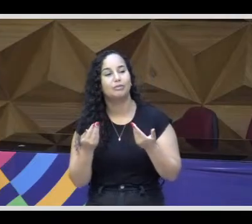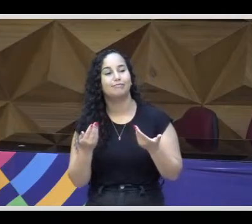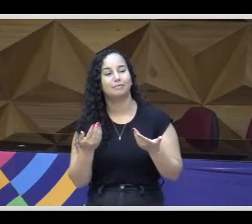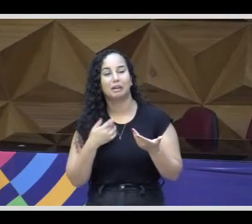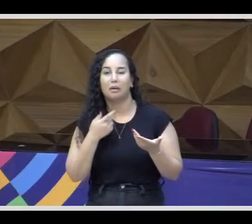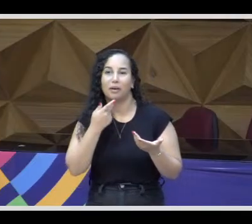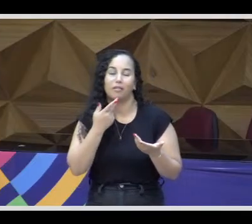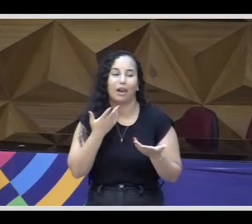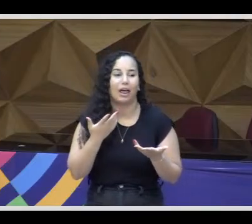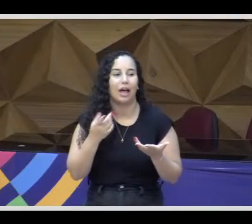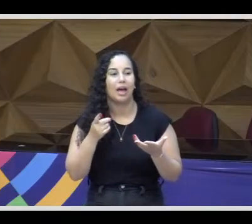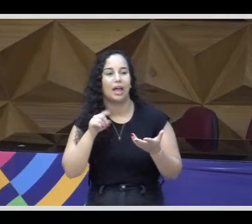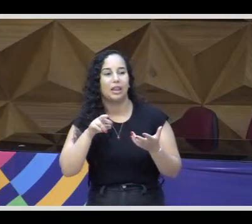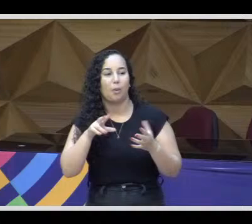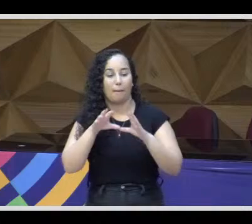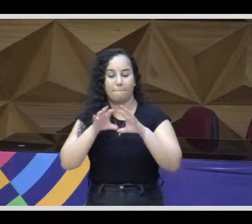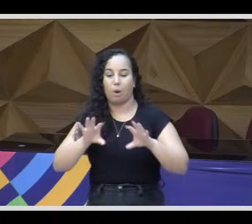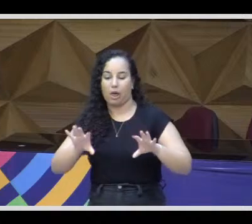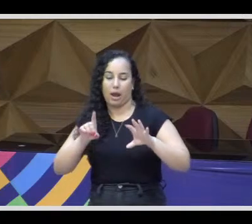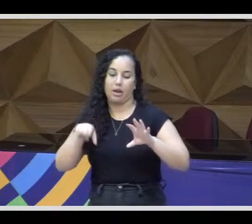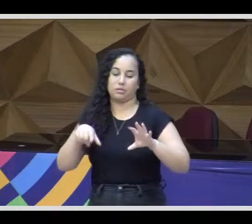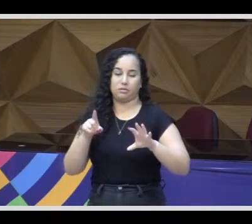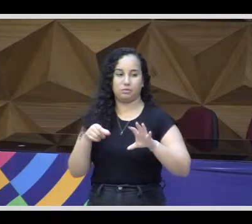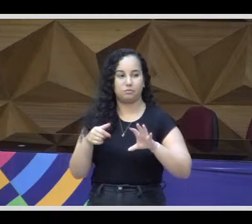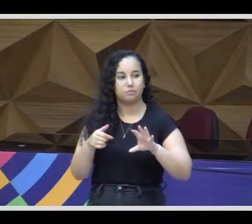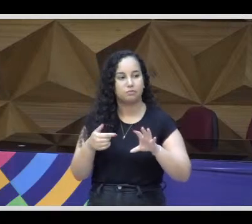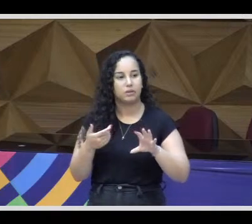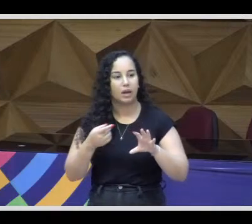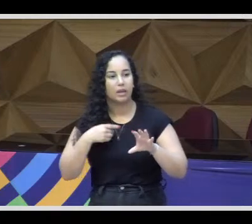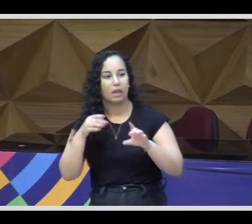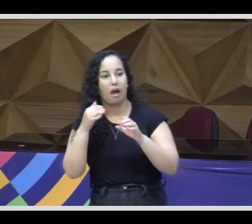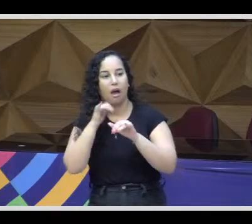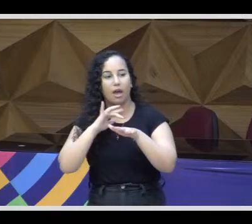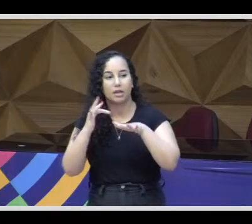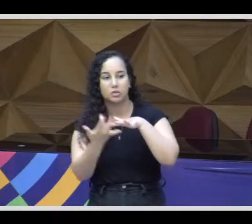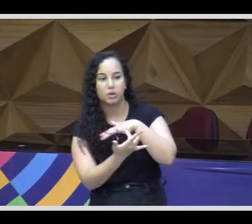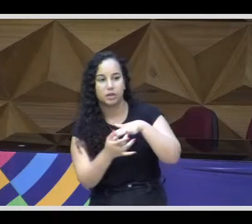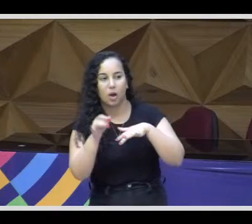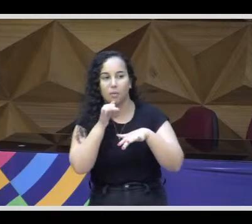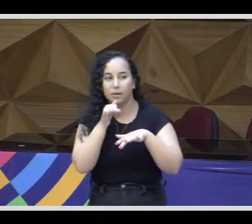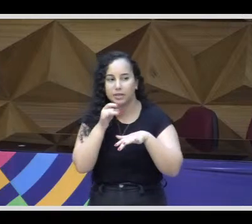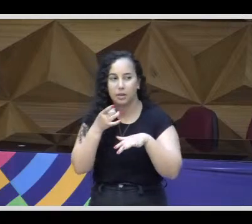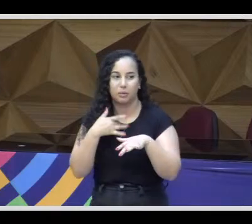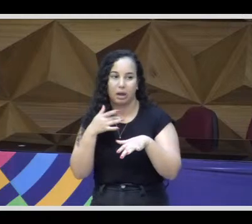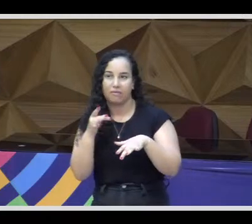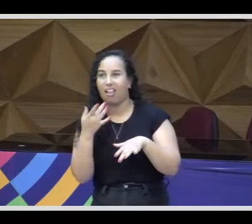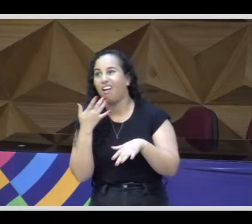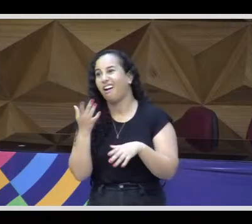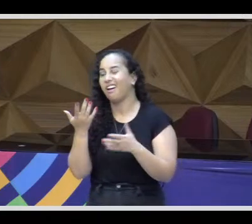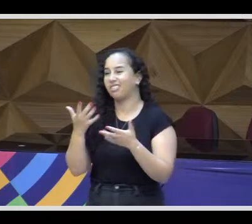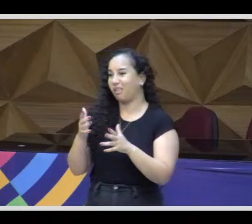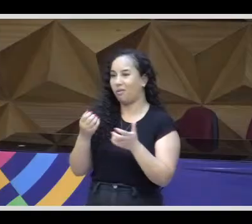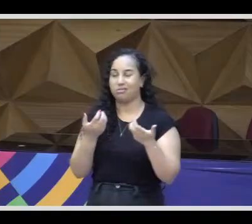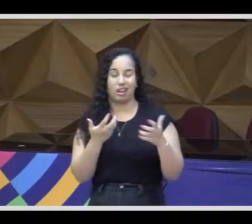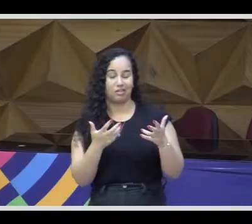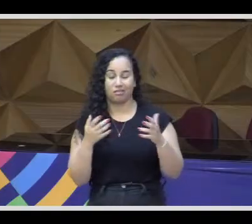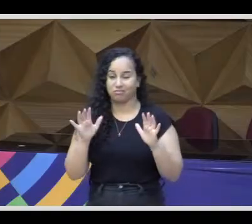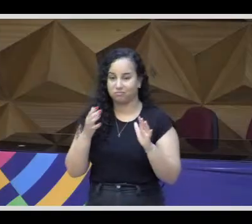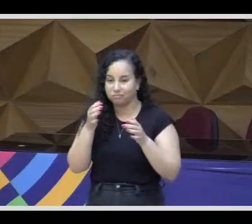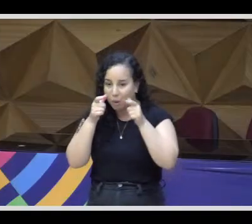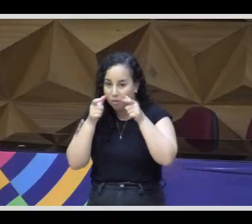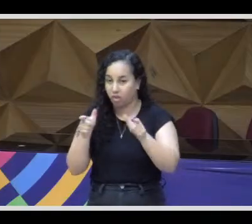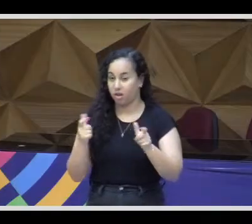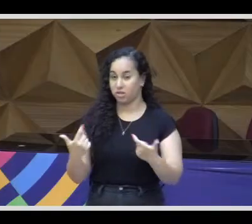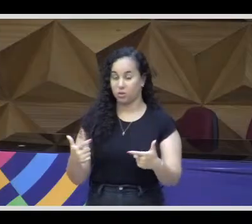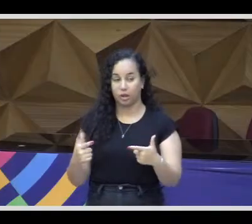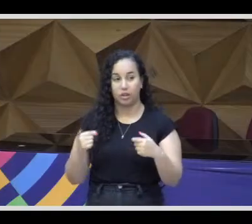I mean, they are not polarized. They're not talking about politics and social media because they don't get much. They can swing from one way to the other. And so